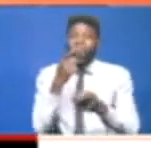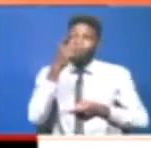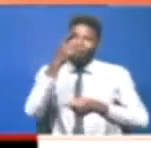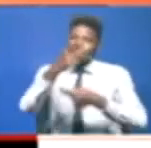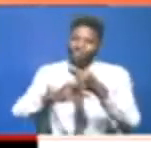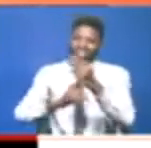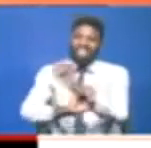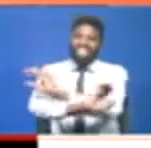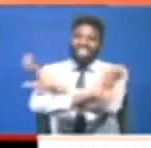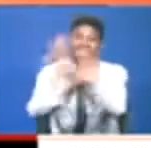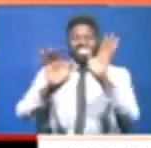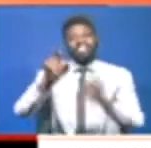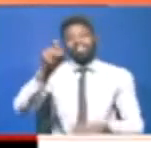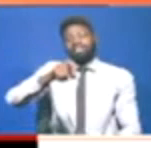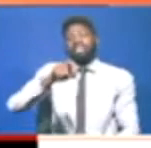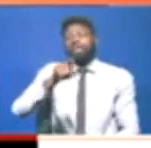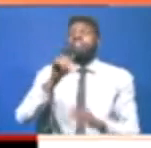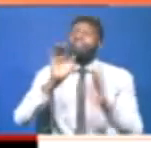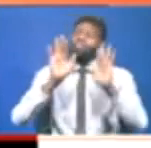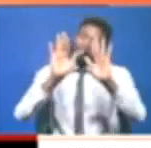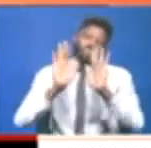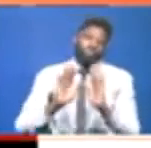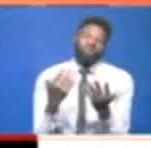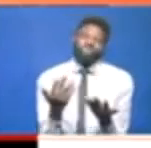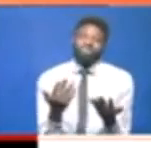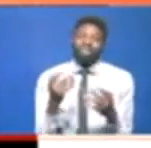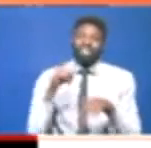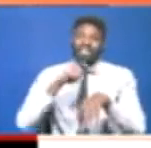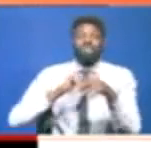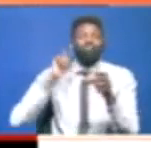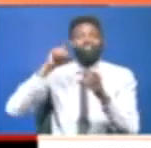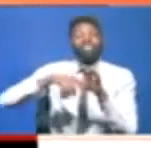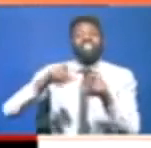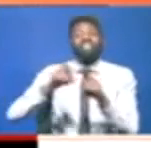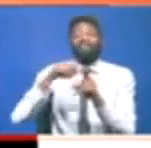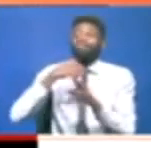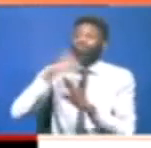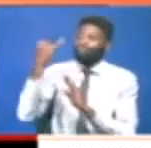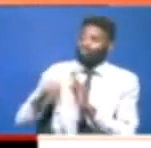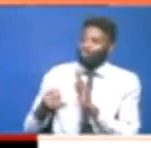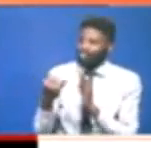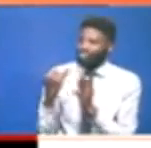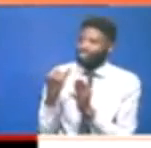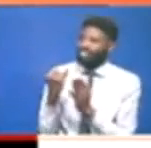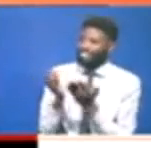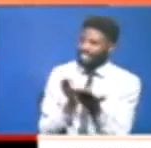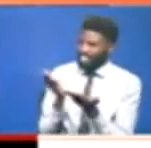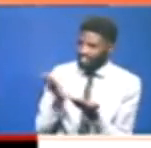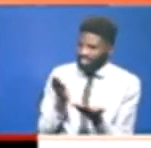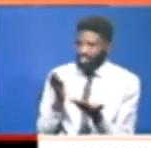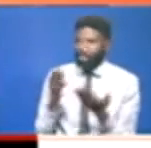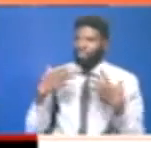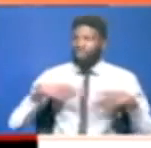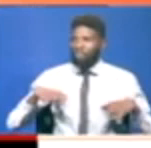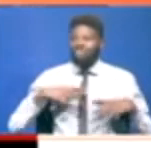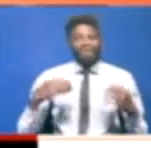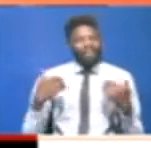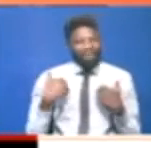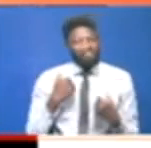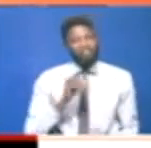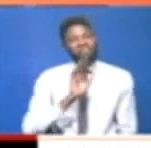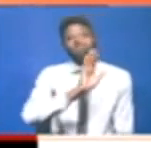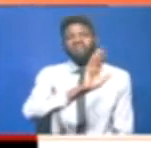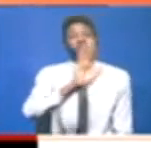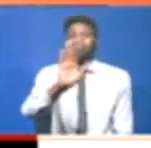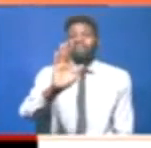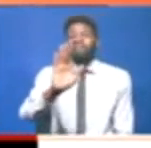to consider before joining a pension plan. Just like when you're joining insurance products, people have had those